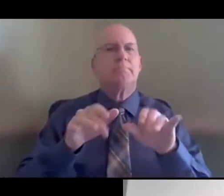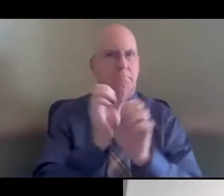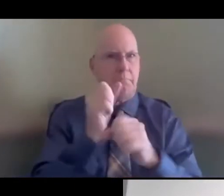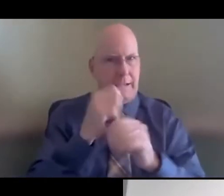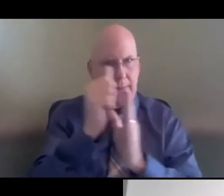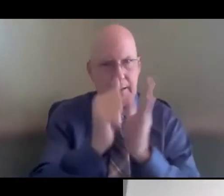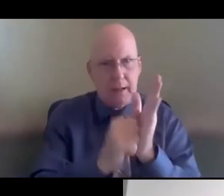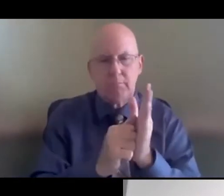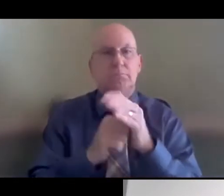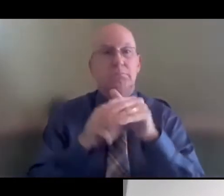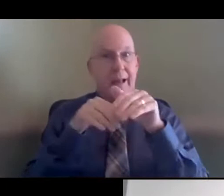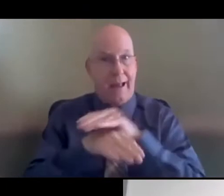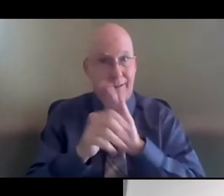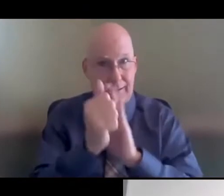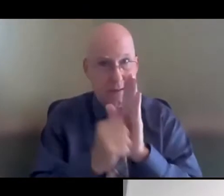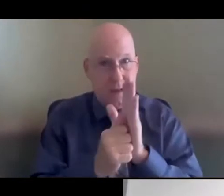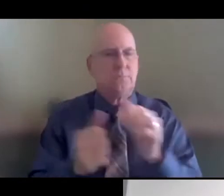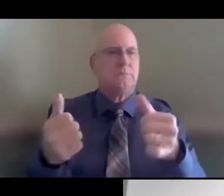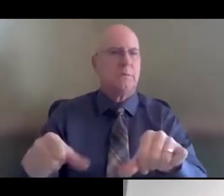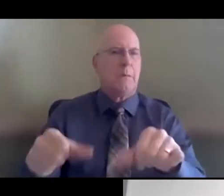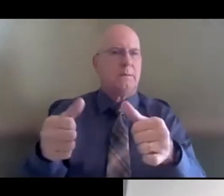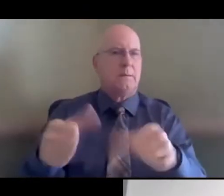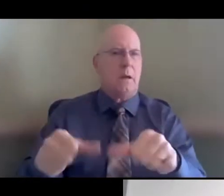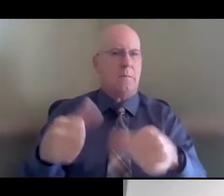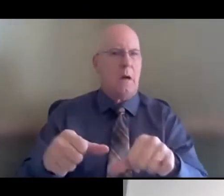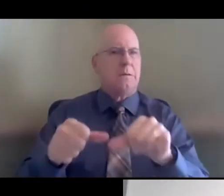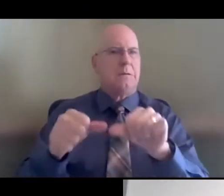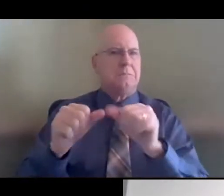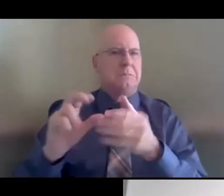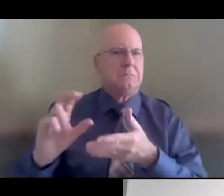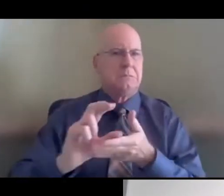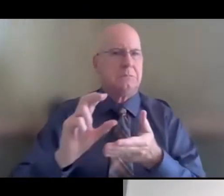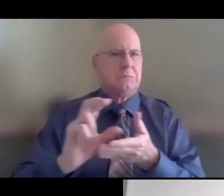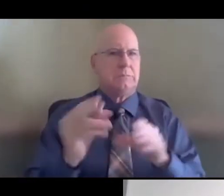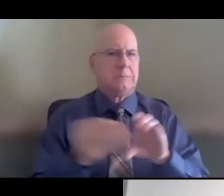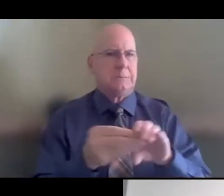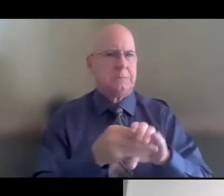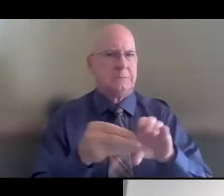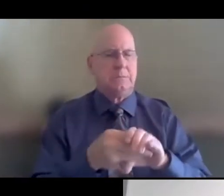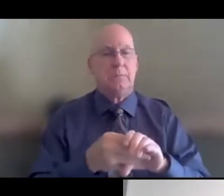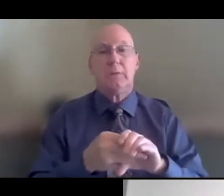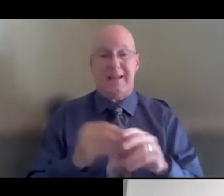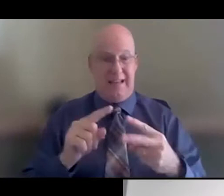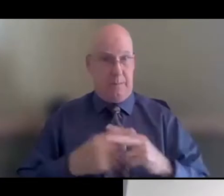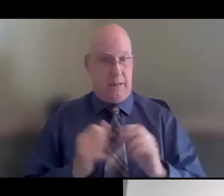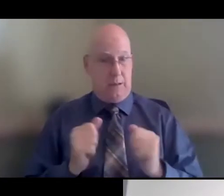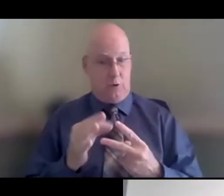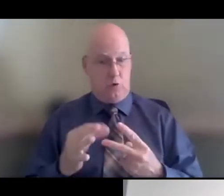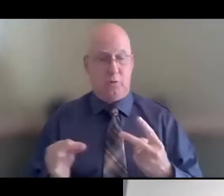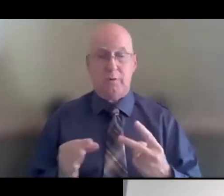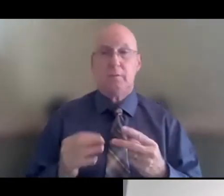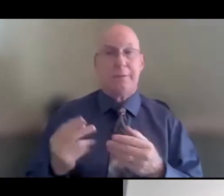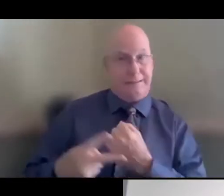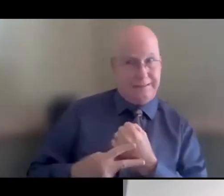then begin saving. During the enrollment process, you'll get to choose if you want this to be a savings or investment tool, and give people the